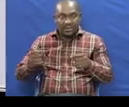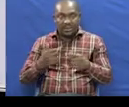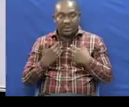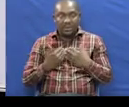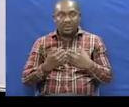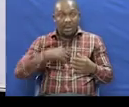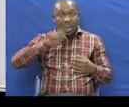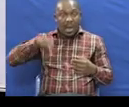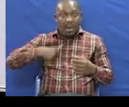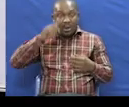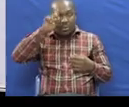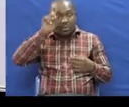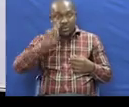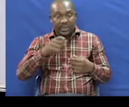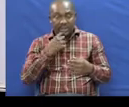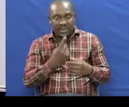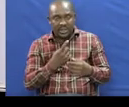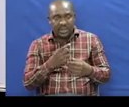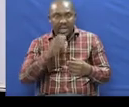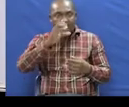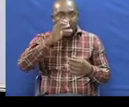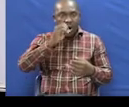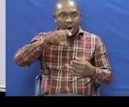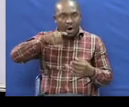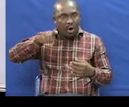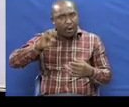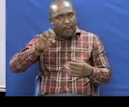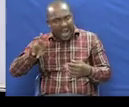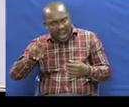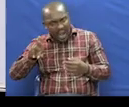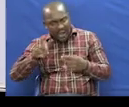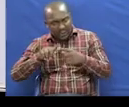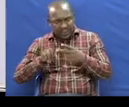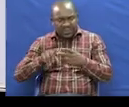question says that a zinc and copper transition element.